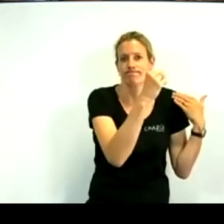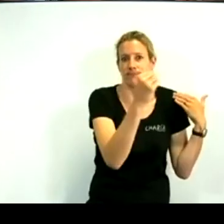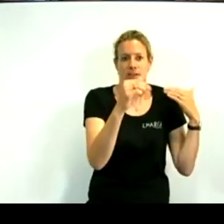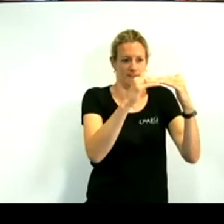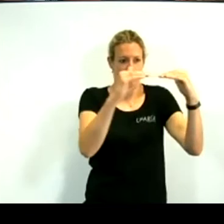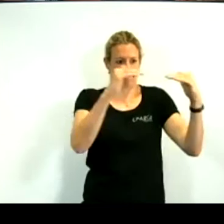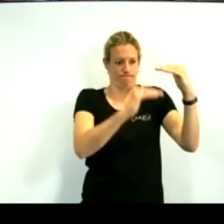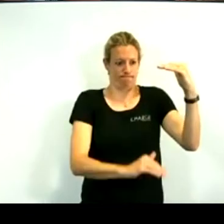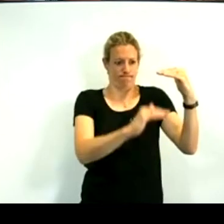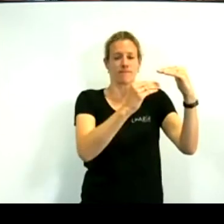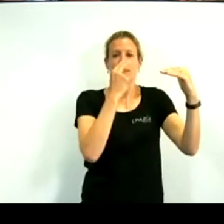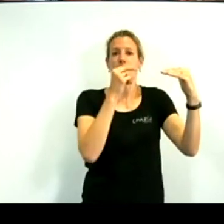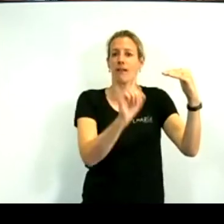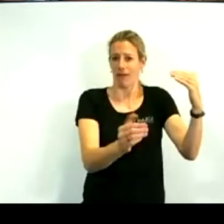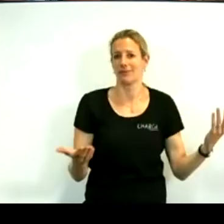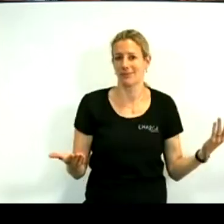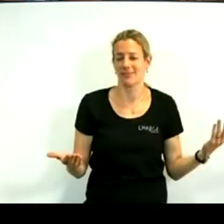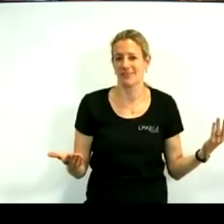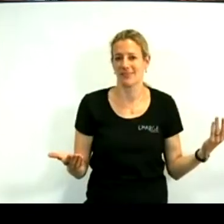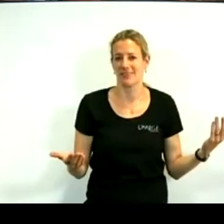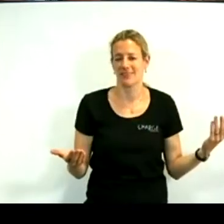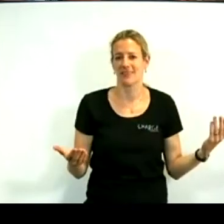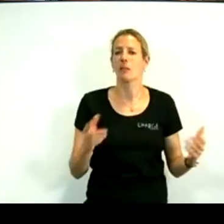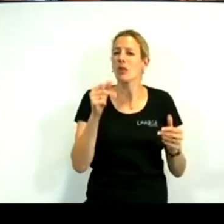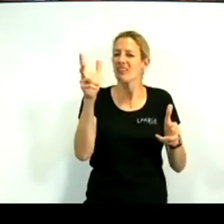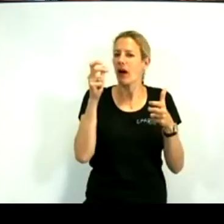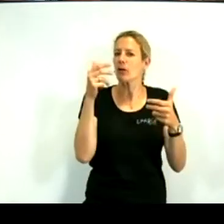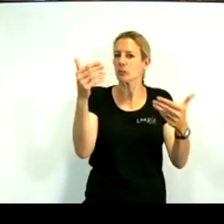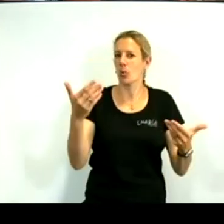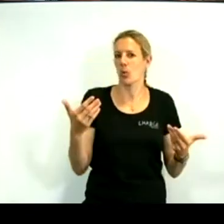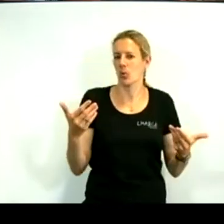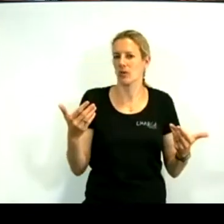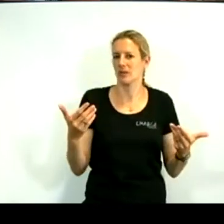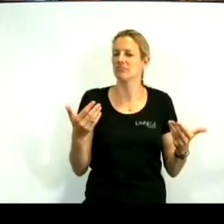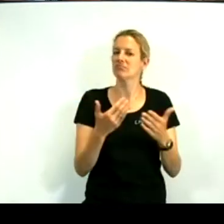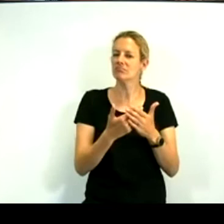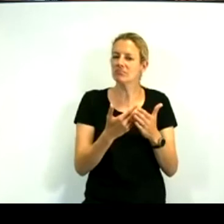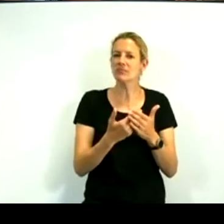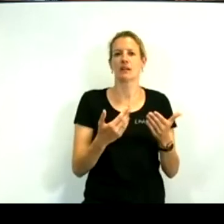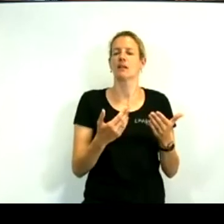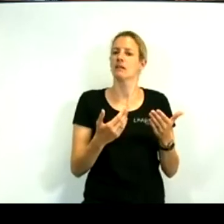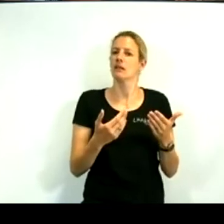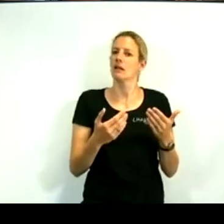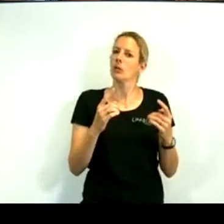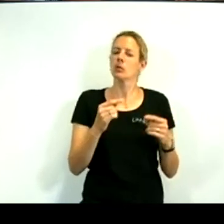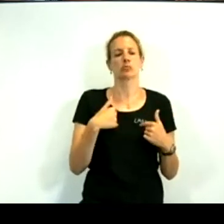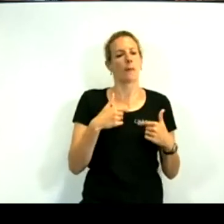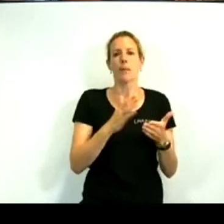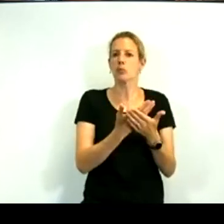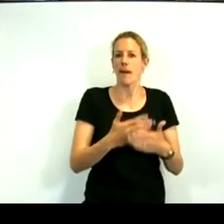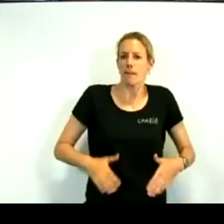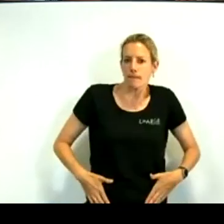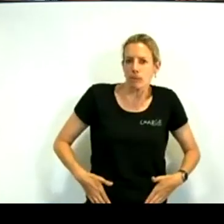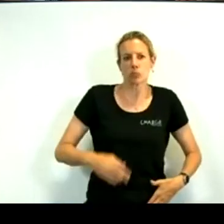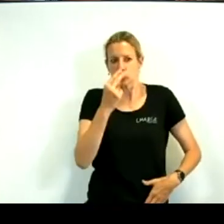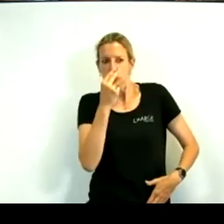visual perception, that eye would see the man's legs and maybe his body, but they wouldn't see his head unless